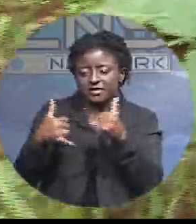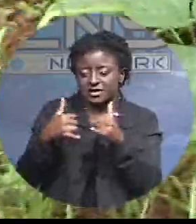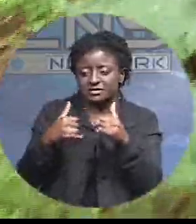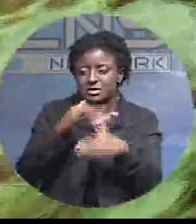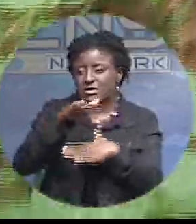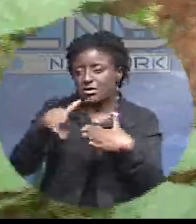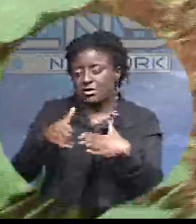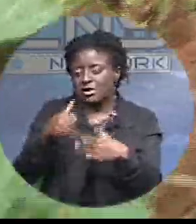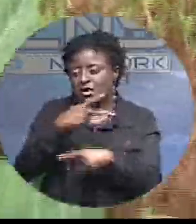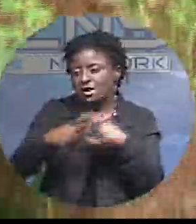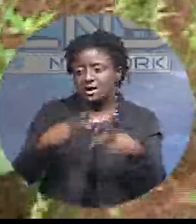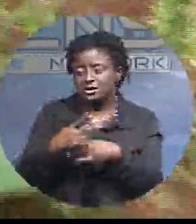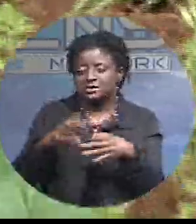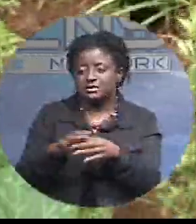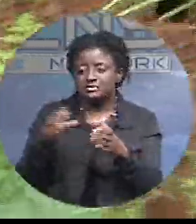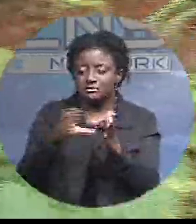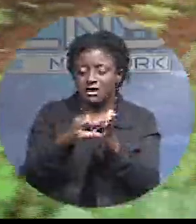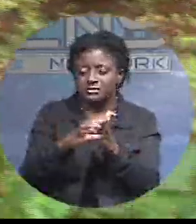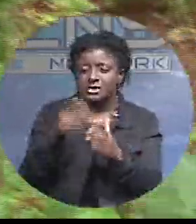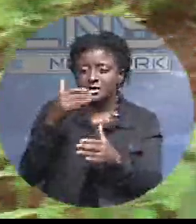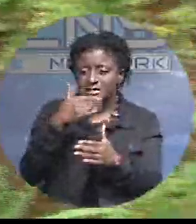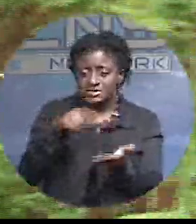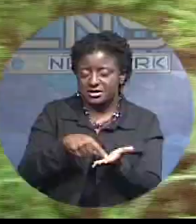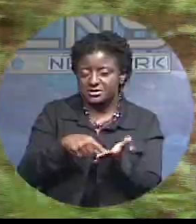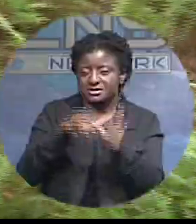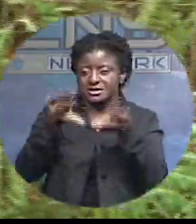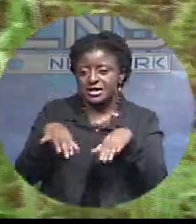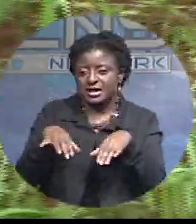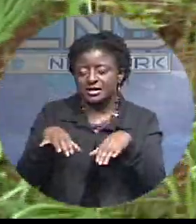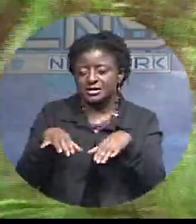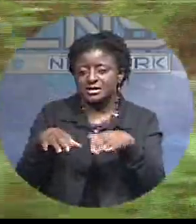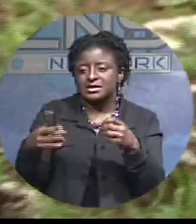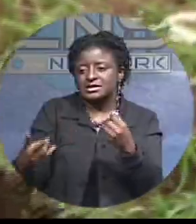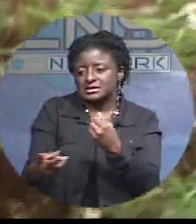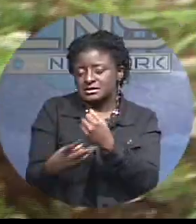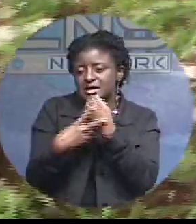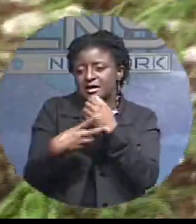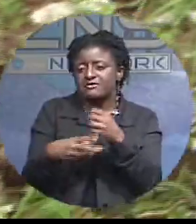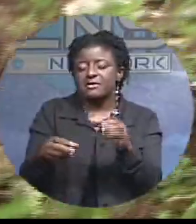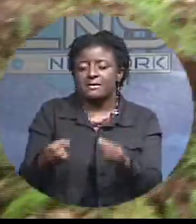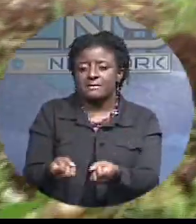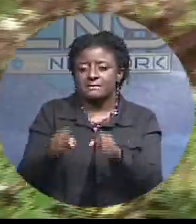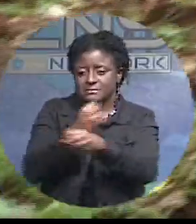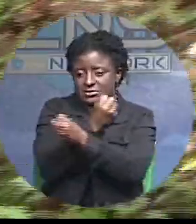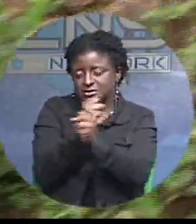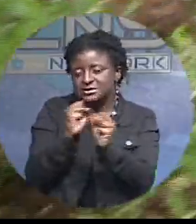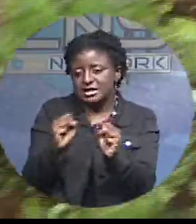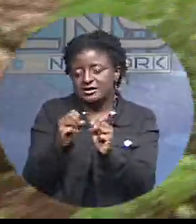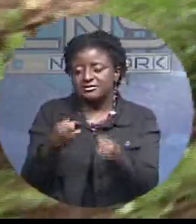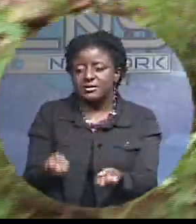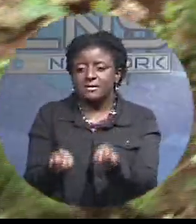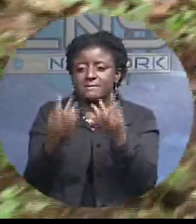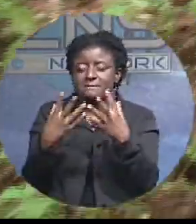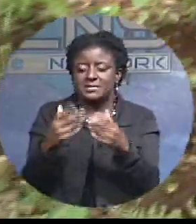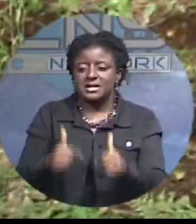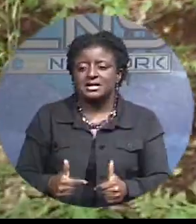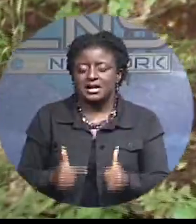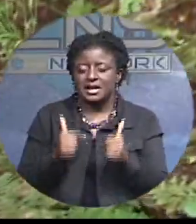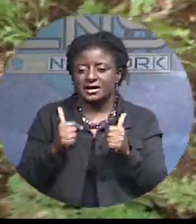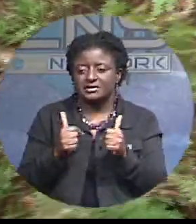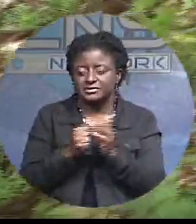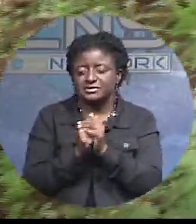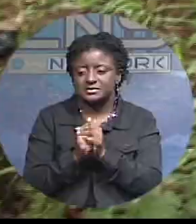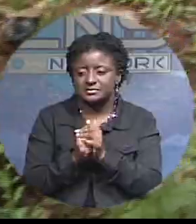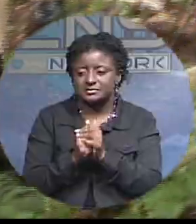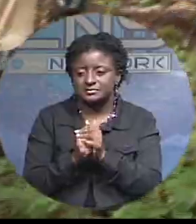save many lives. With the discovery of this large marijuana field, we can tell you that our young people, who these drugs will be destined